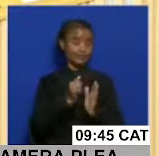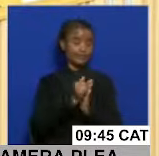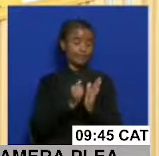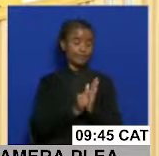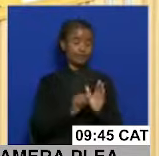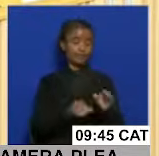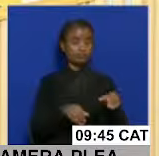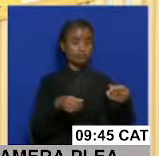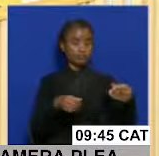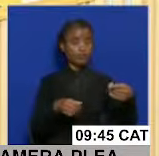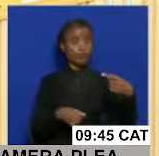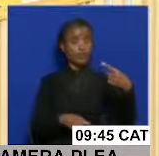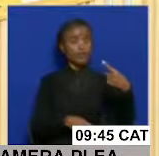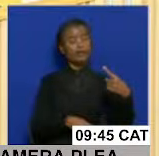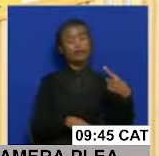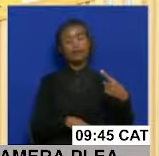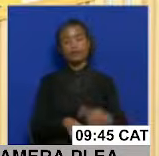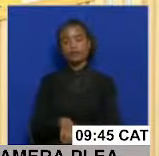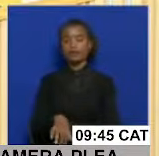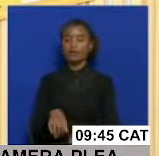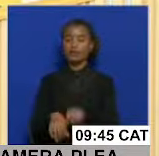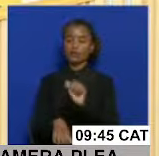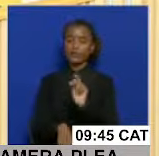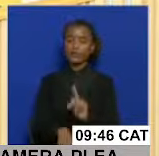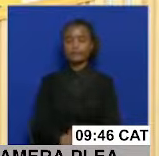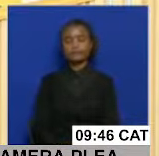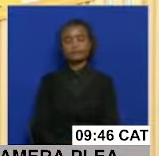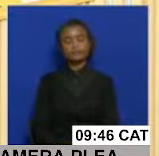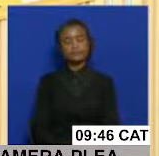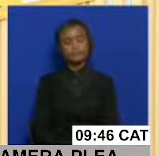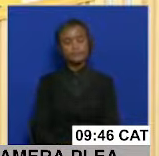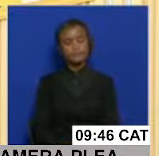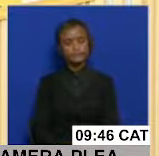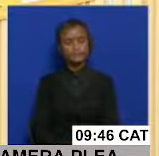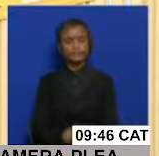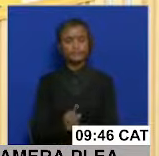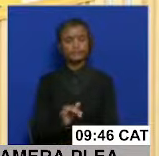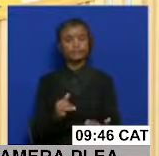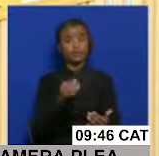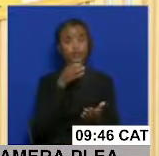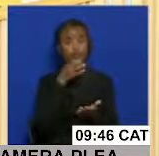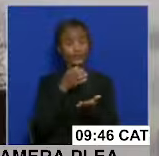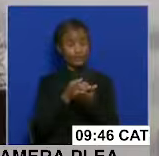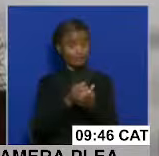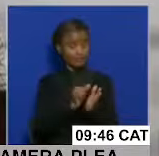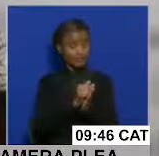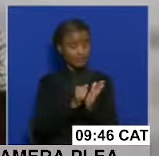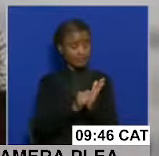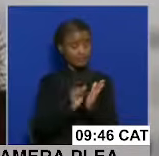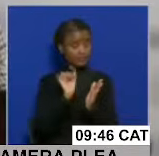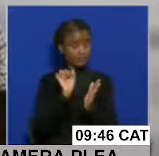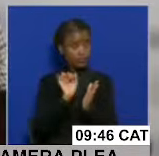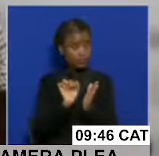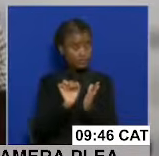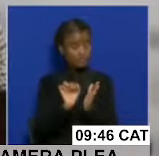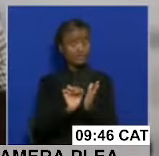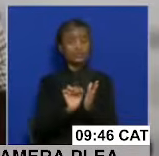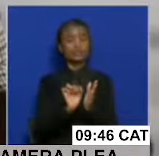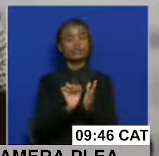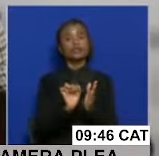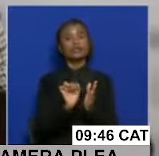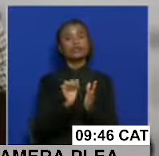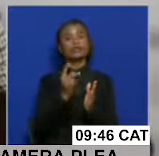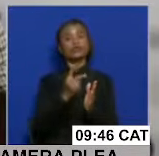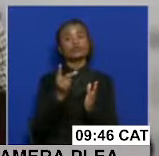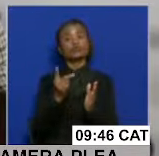Okay. Do you confirm that that statement is yours prepared for purposes of your testimony before the